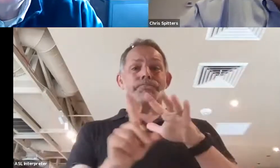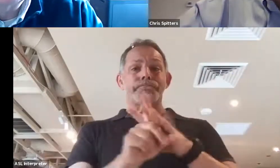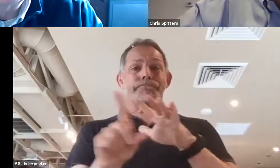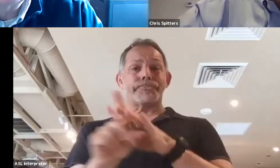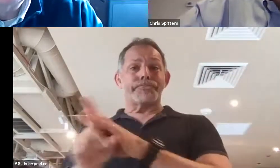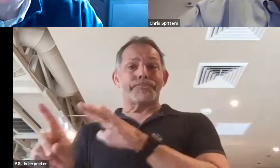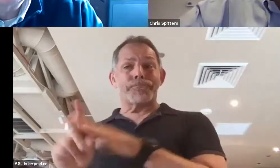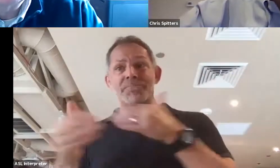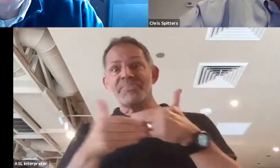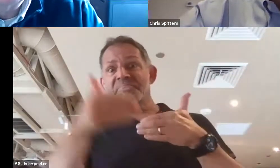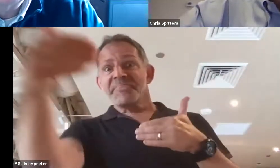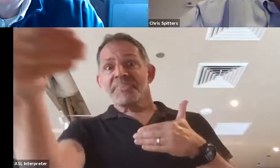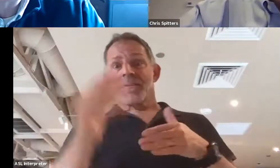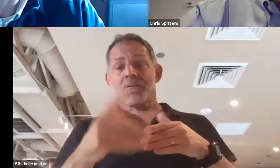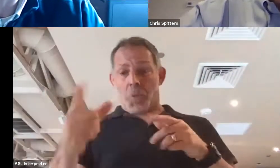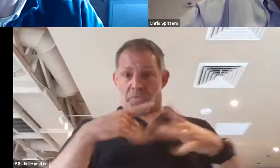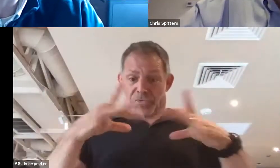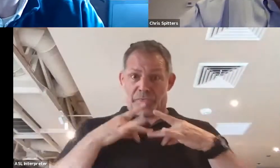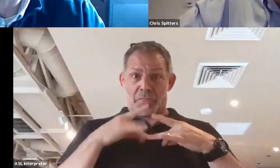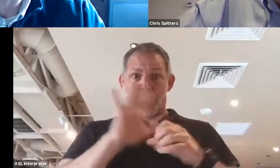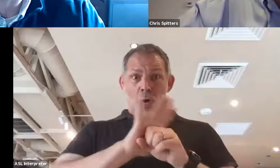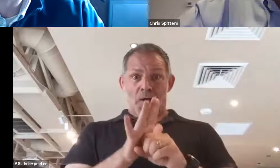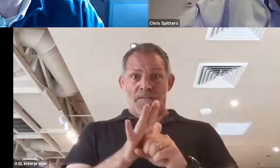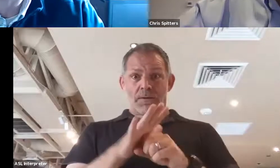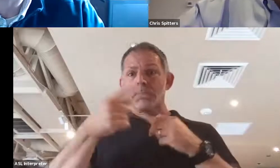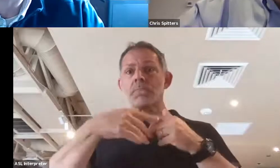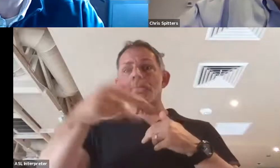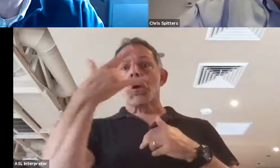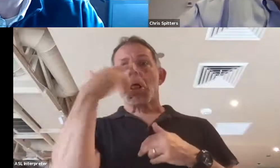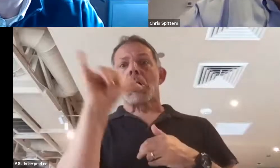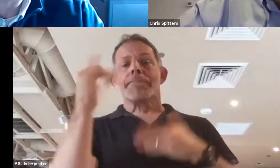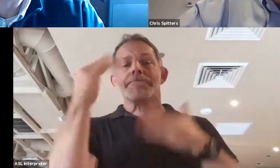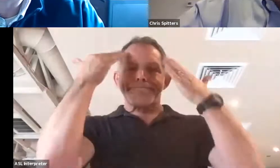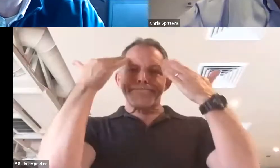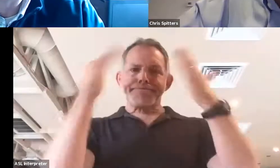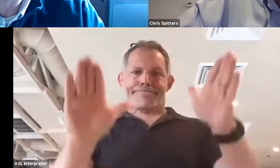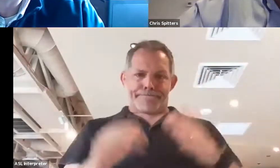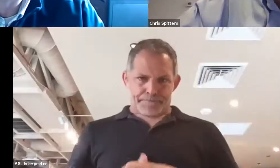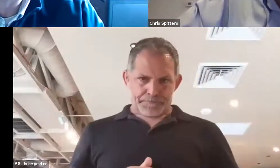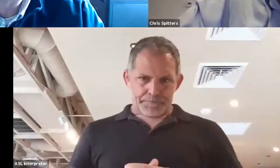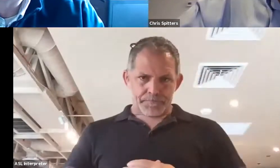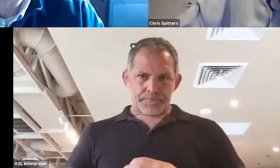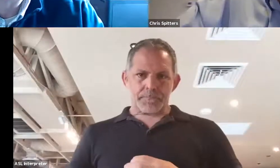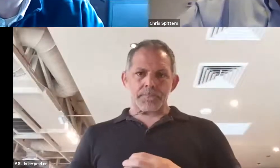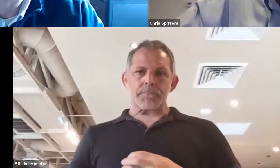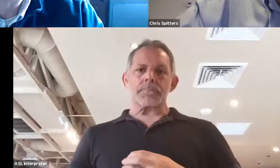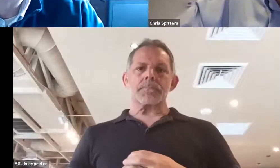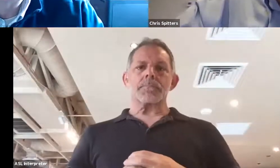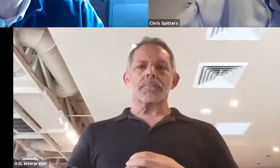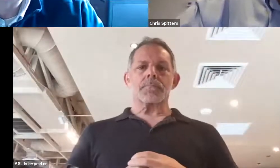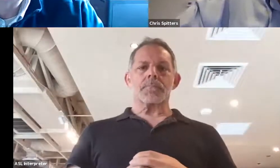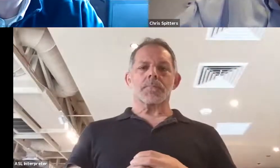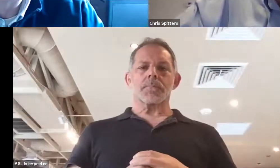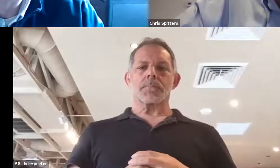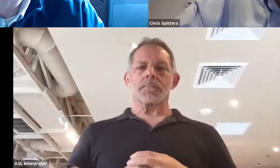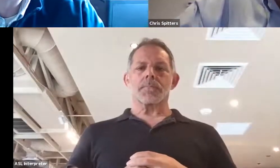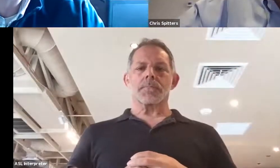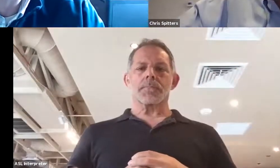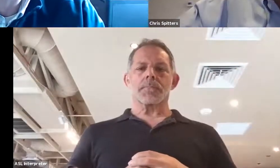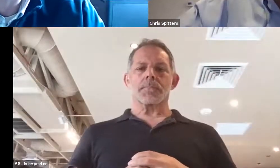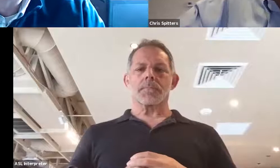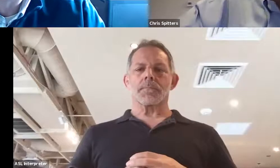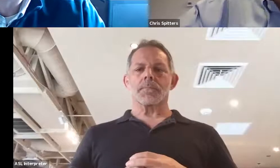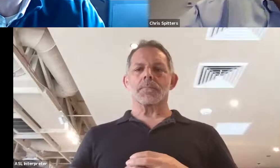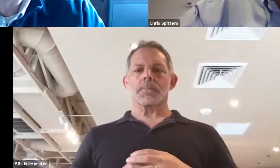heart muscle, there's a high frequency of inflammation of the heart, and that's not good. And even with people who